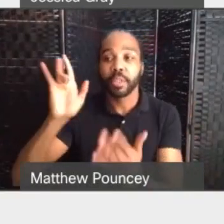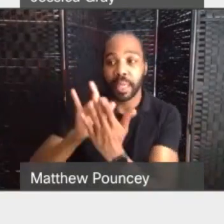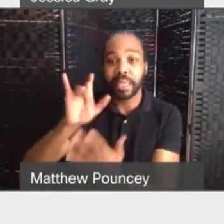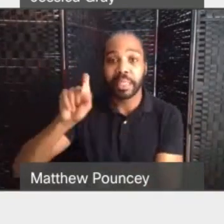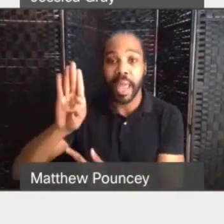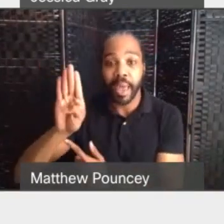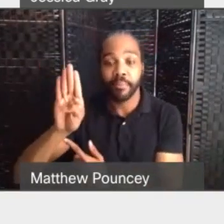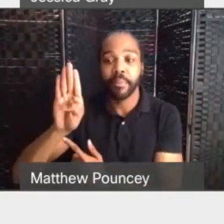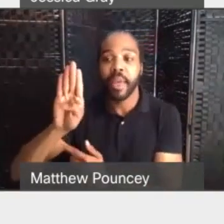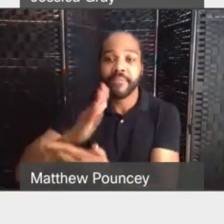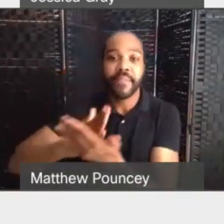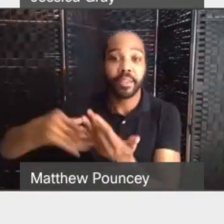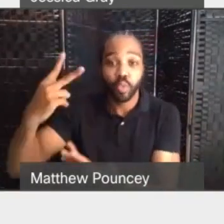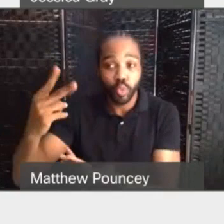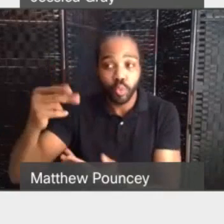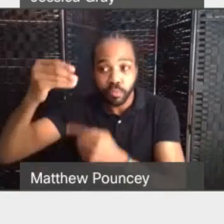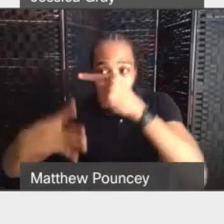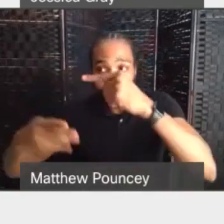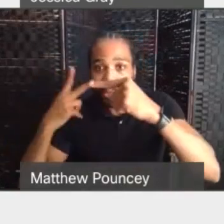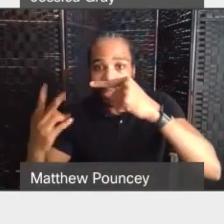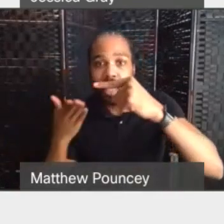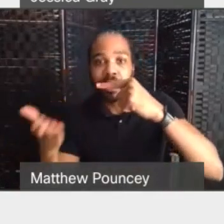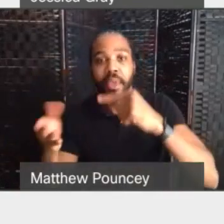find that there if you're not able to see it, the link.